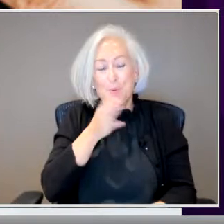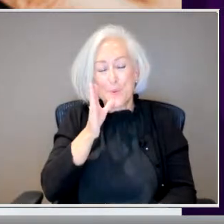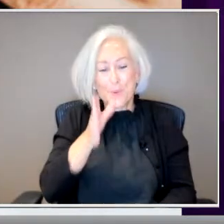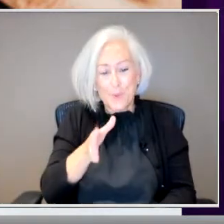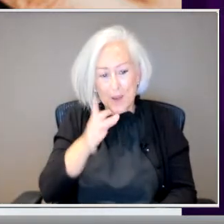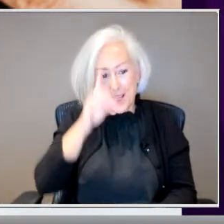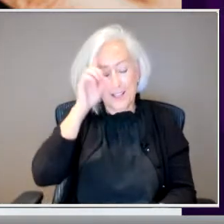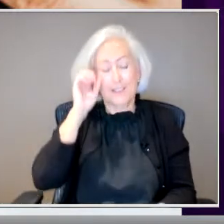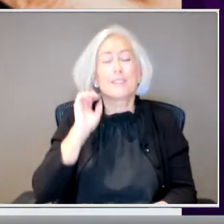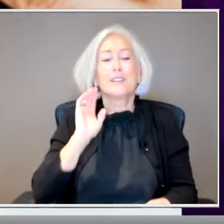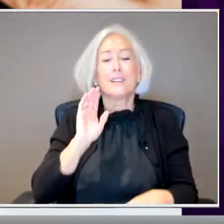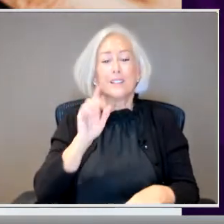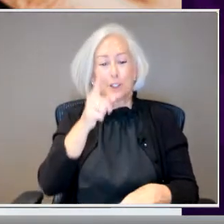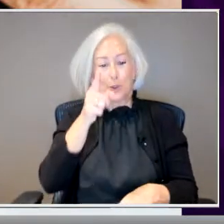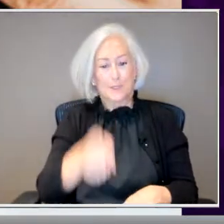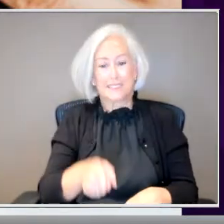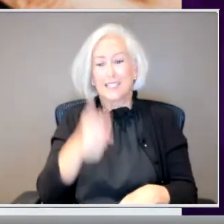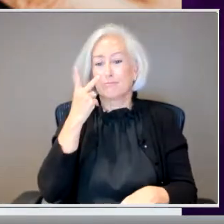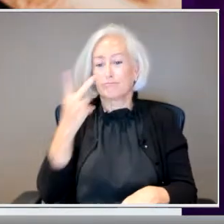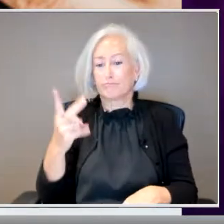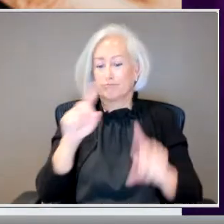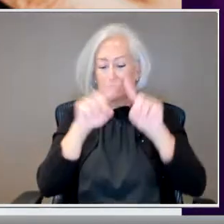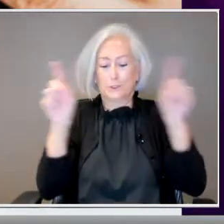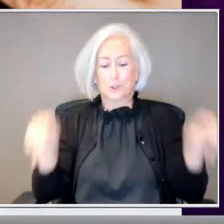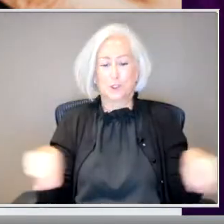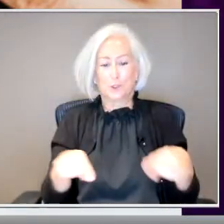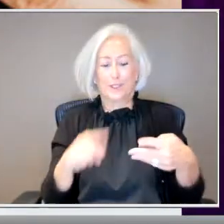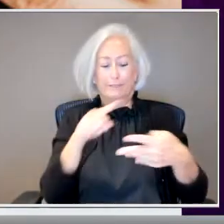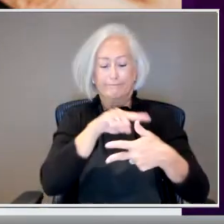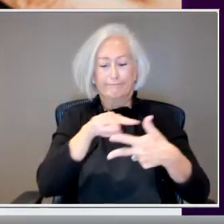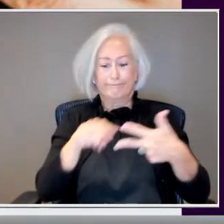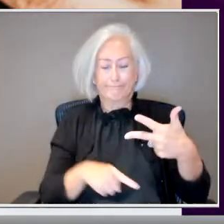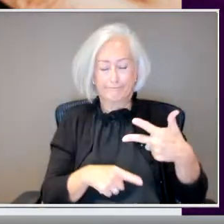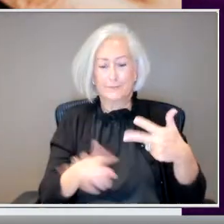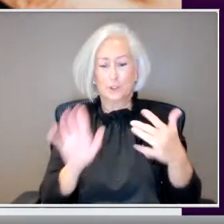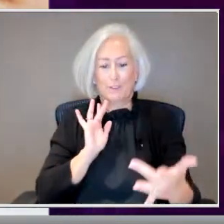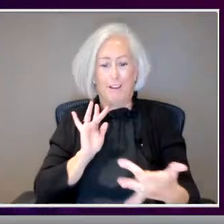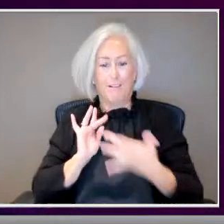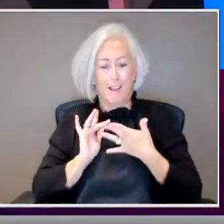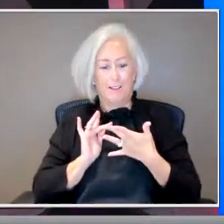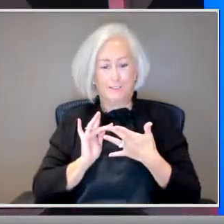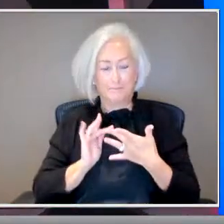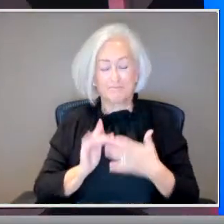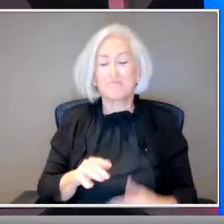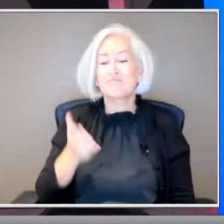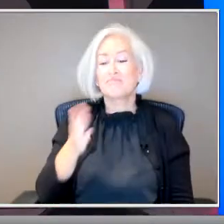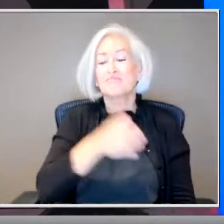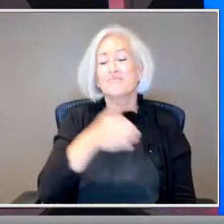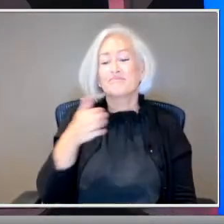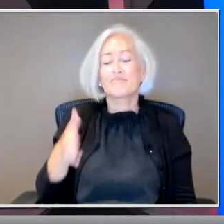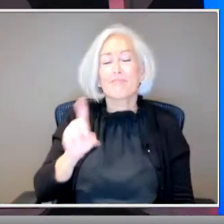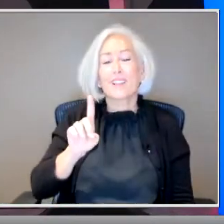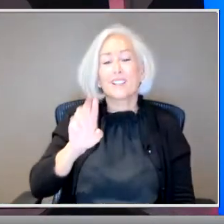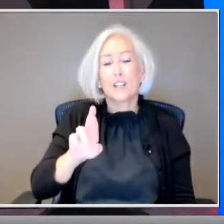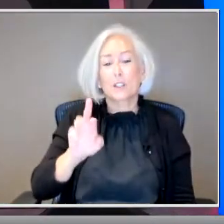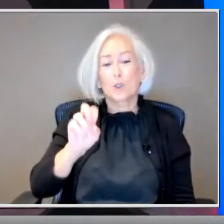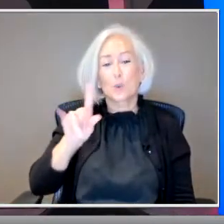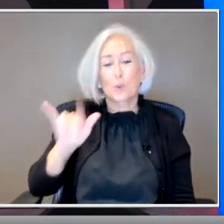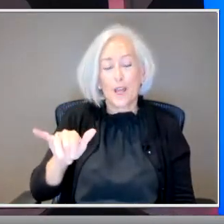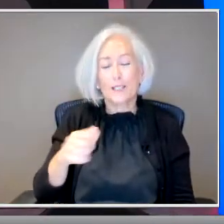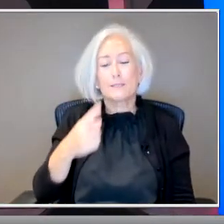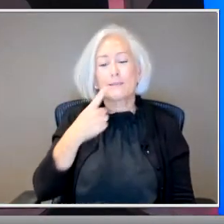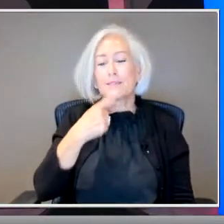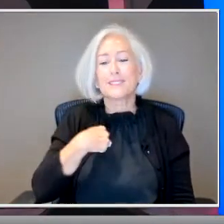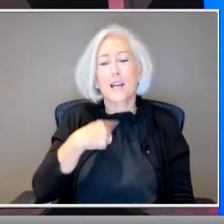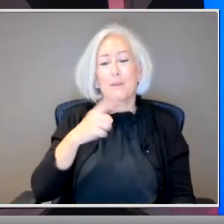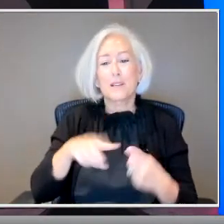with us right now on your screen. Dr. Reddy, I want to talk about the Cardiac Robotics Lab here at the Health System. It opened 4